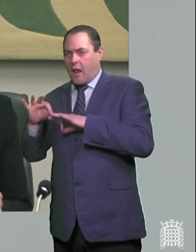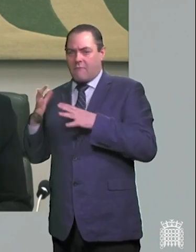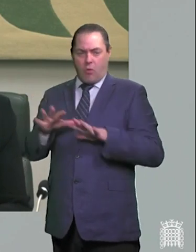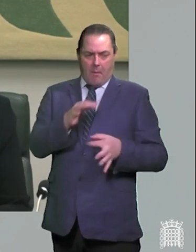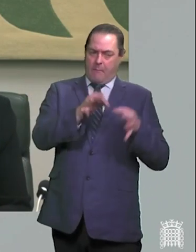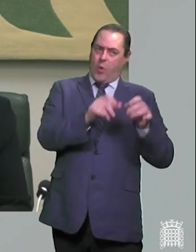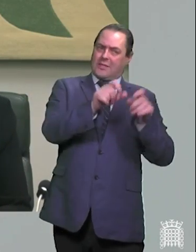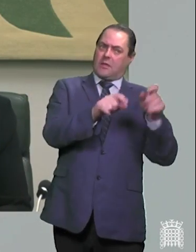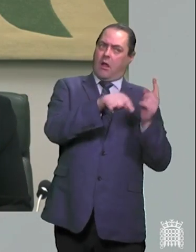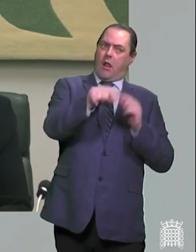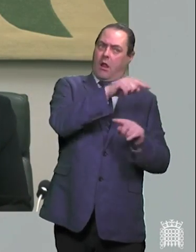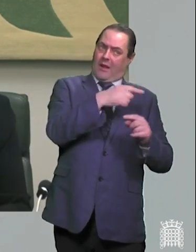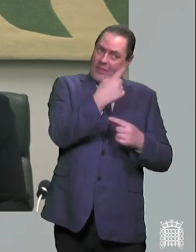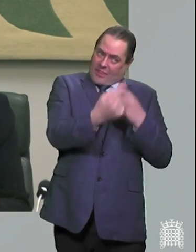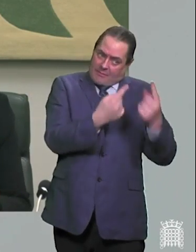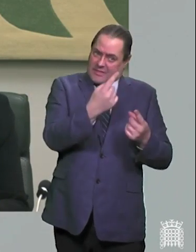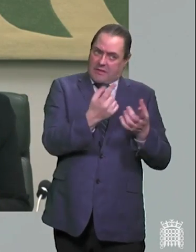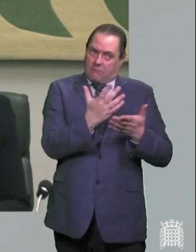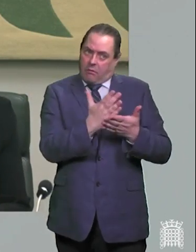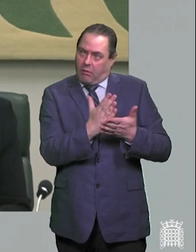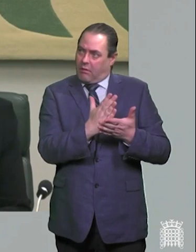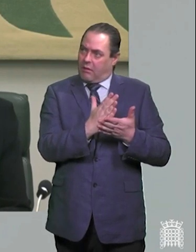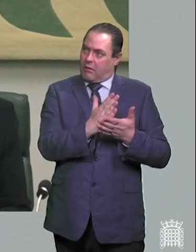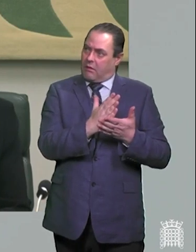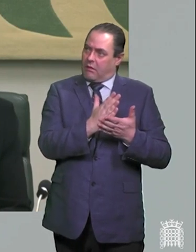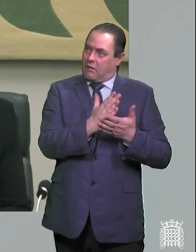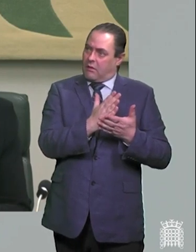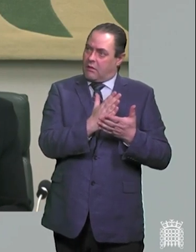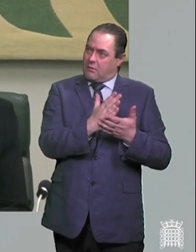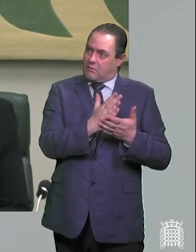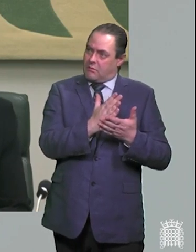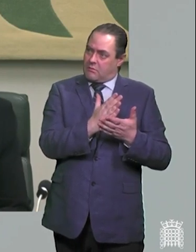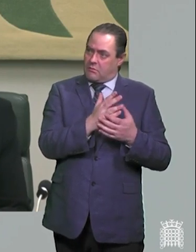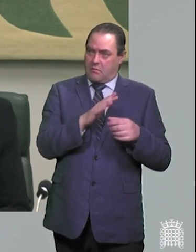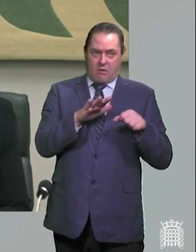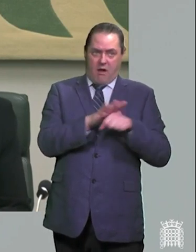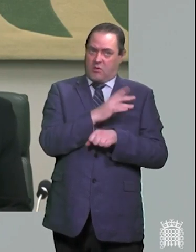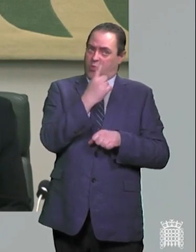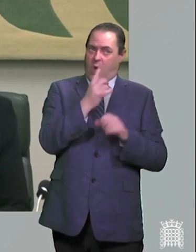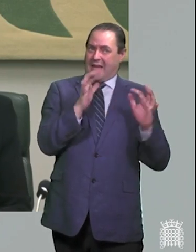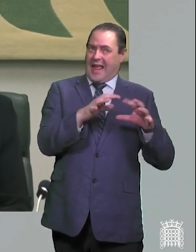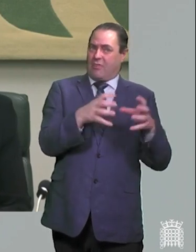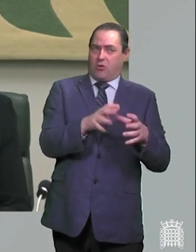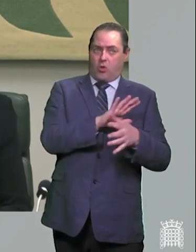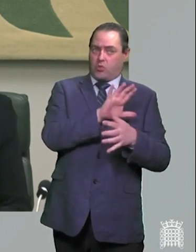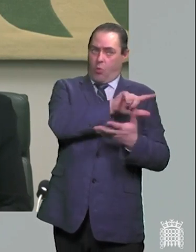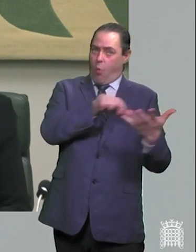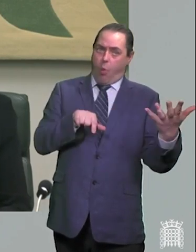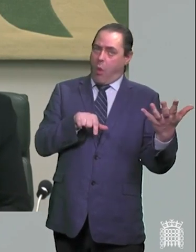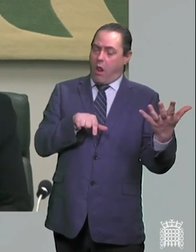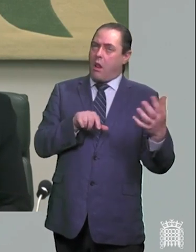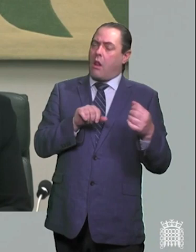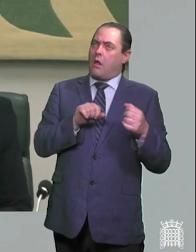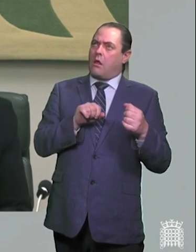appointees, that they themselves had doubts about it? It only covered one gathering, it didn't cover the other